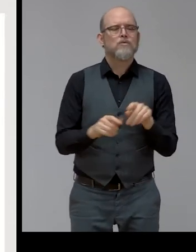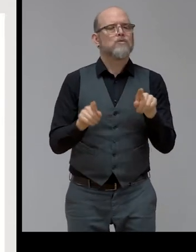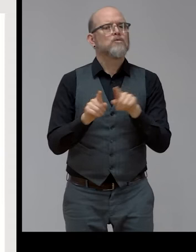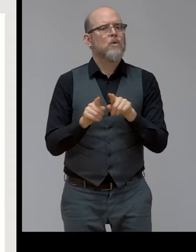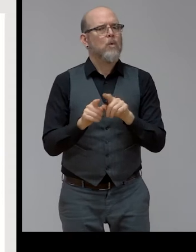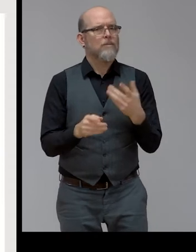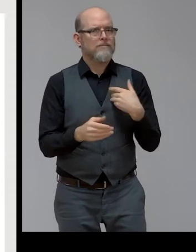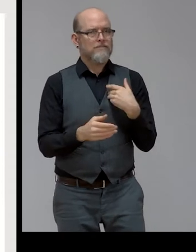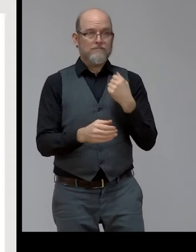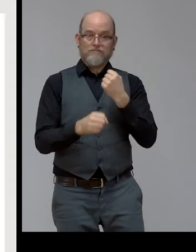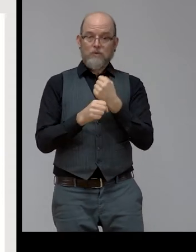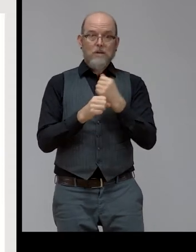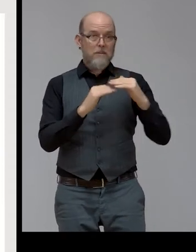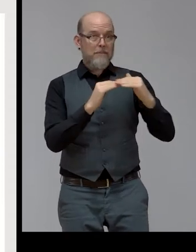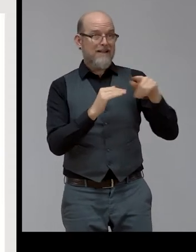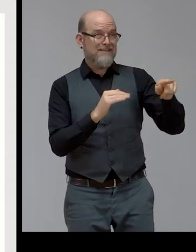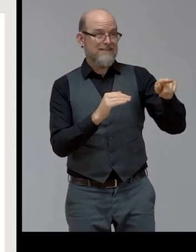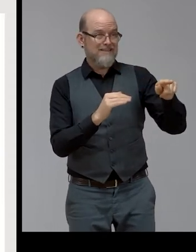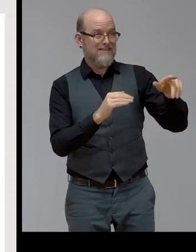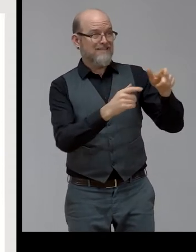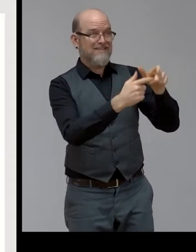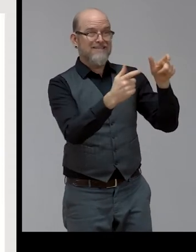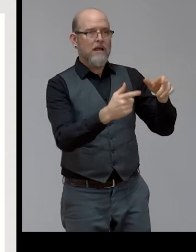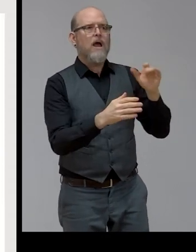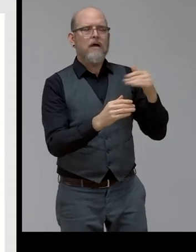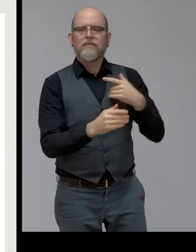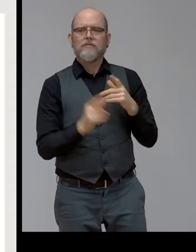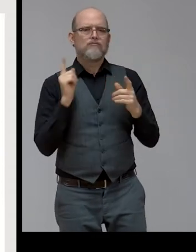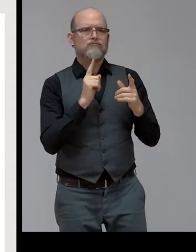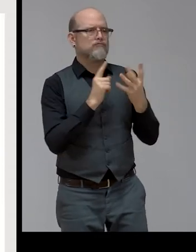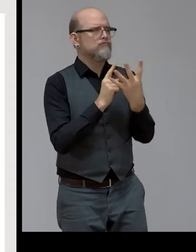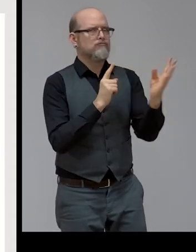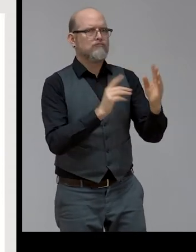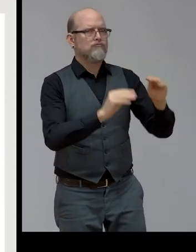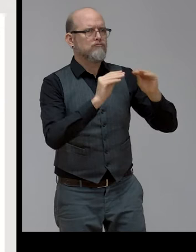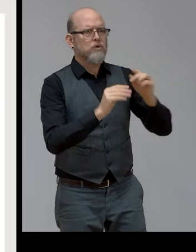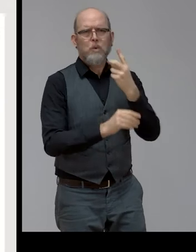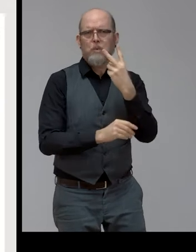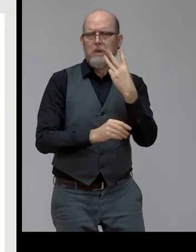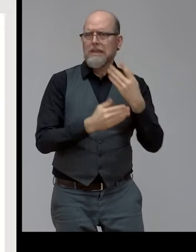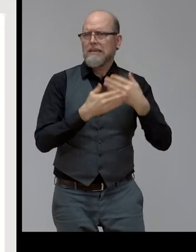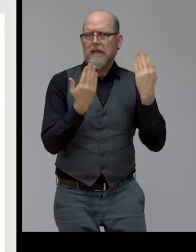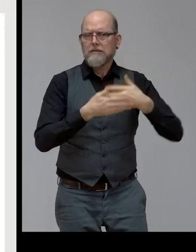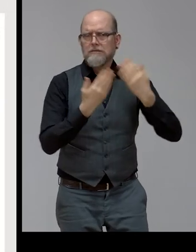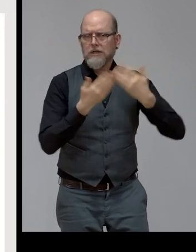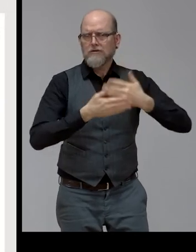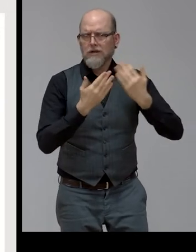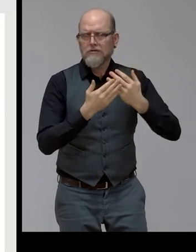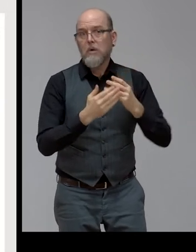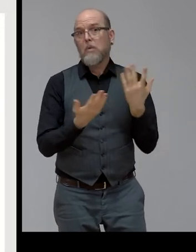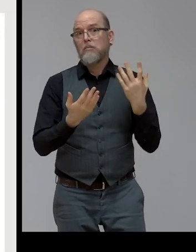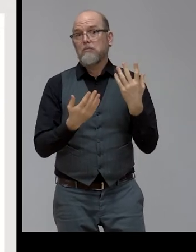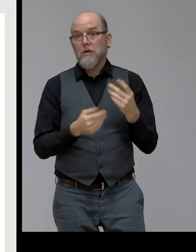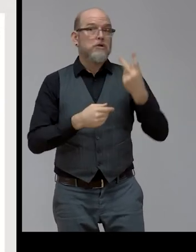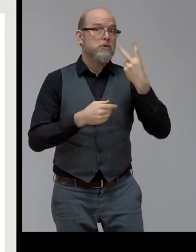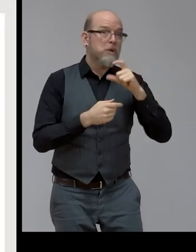least for two weeks. And they start slowly, they start give distance with the job coach